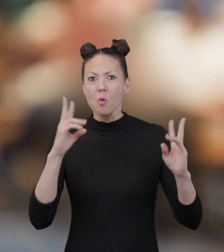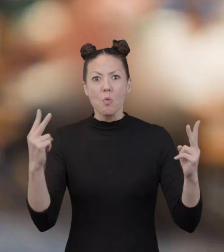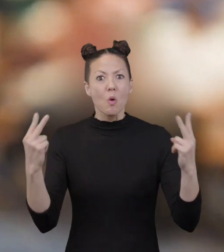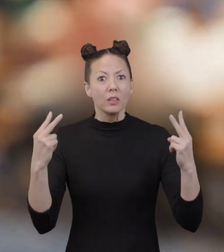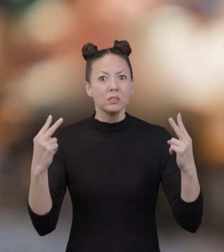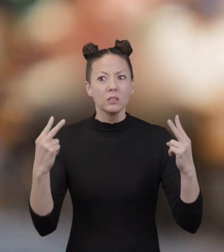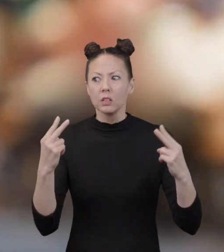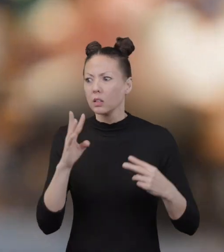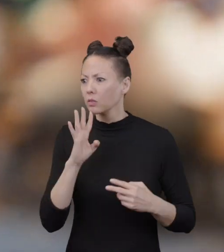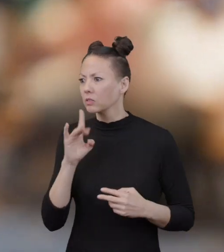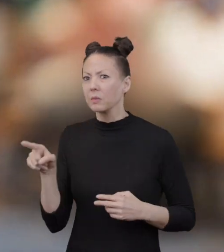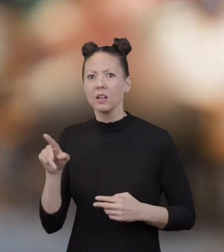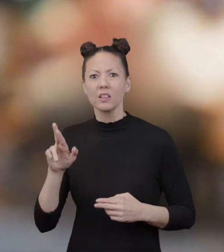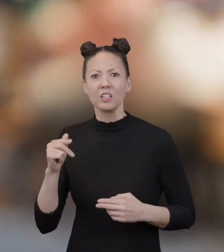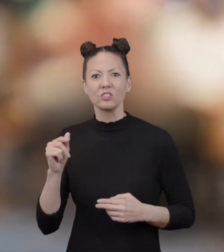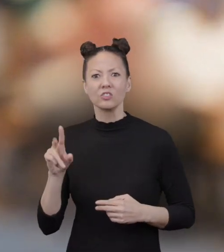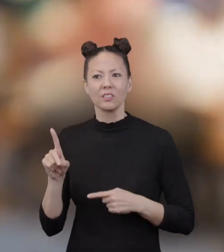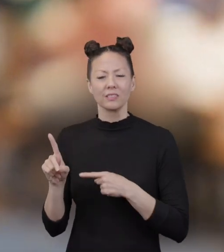us," whispered Rashad.